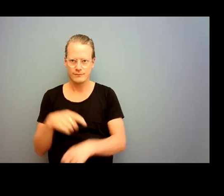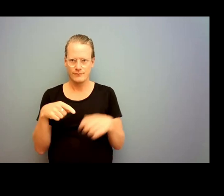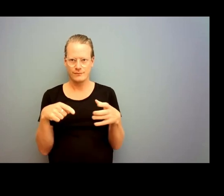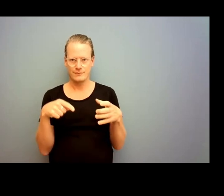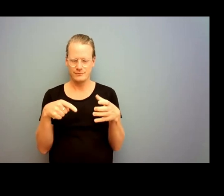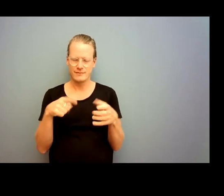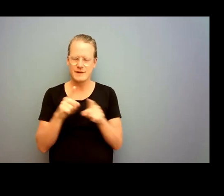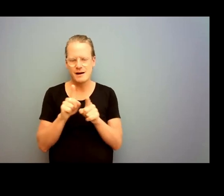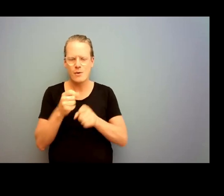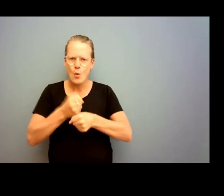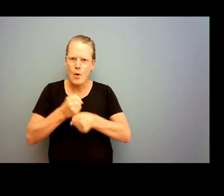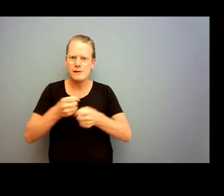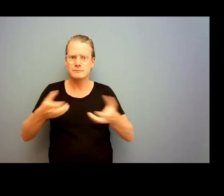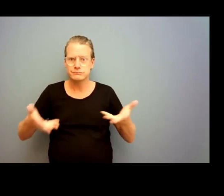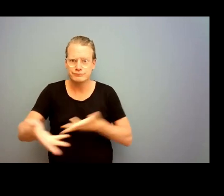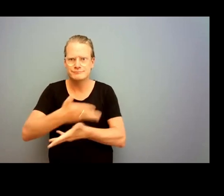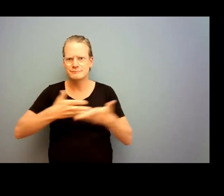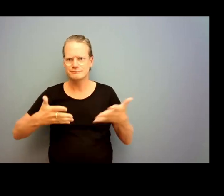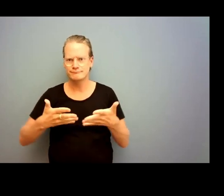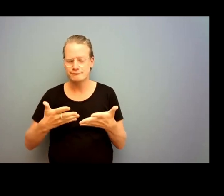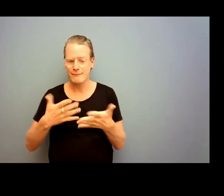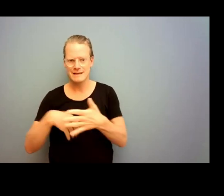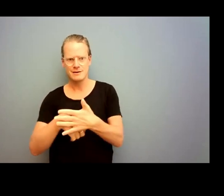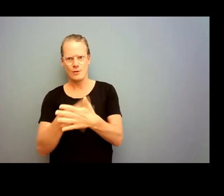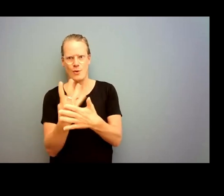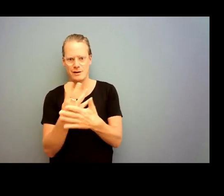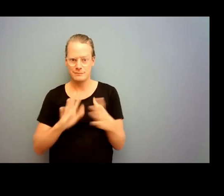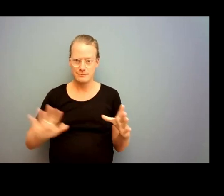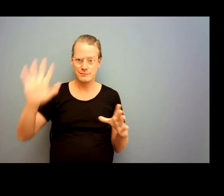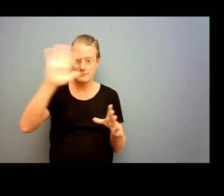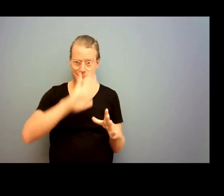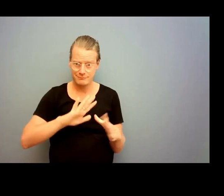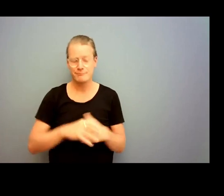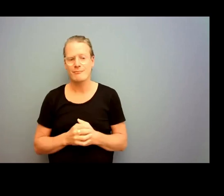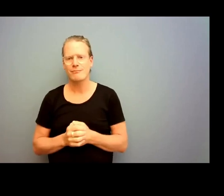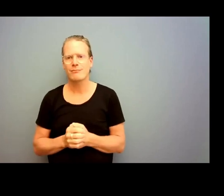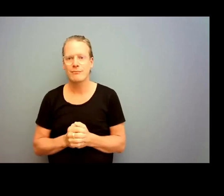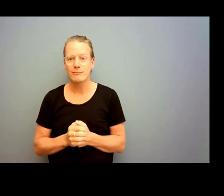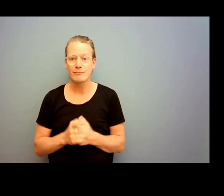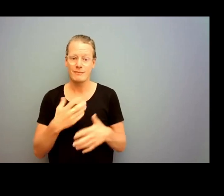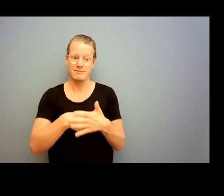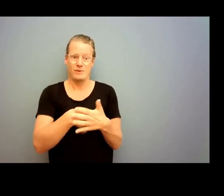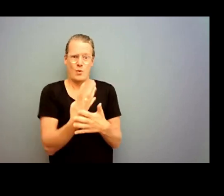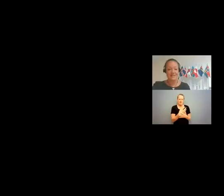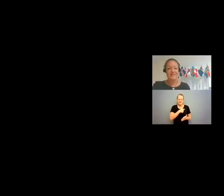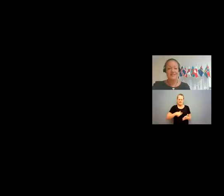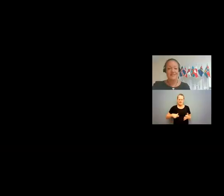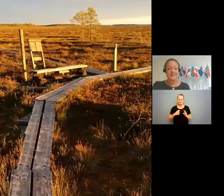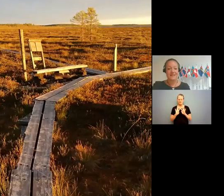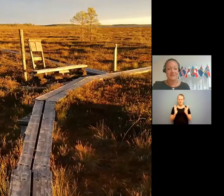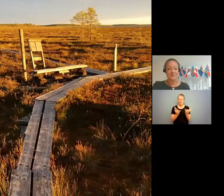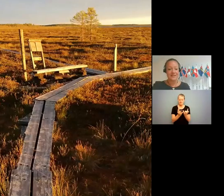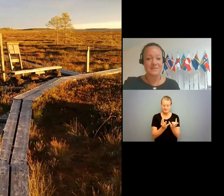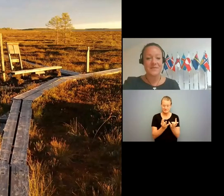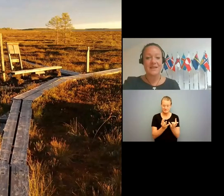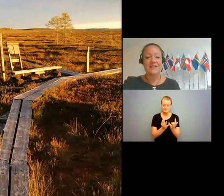Nordic Dementia Network, the Council of Nordic Cooperation on Disability, the Ministry of Social Affairs and Health,